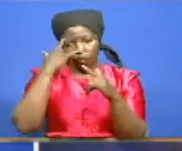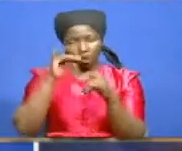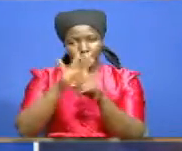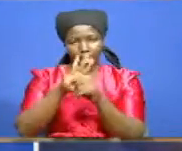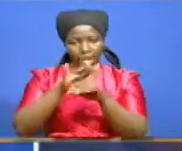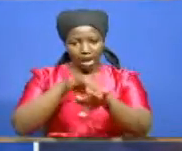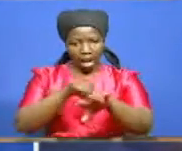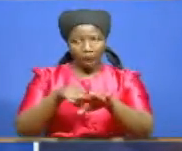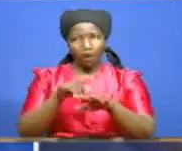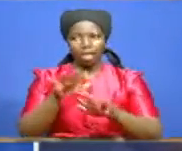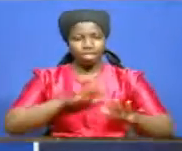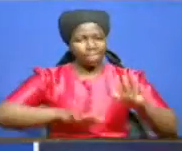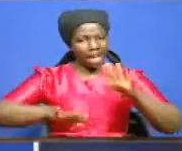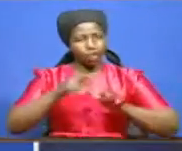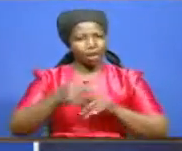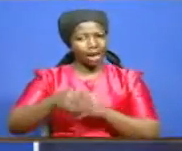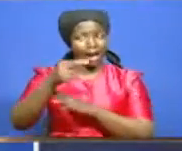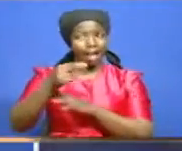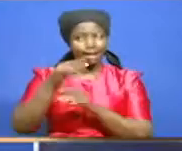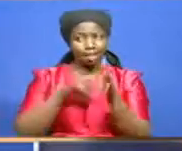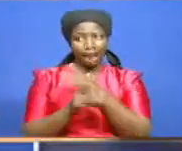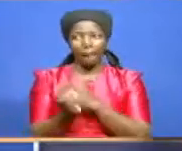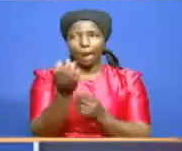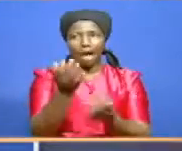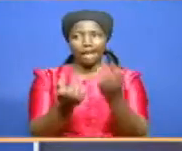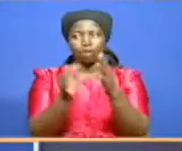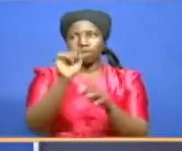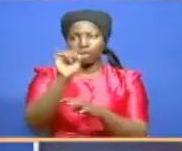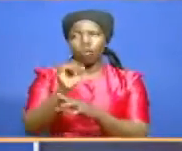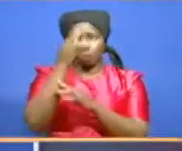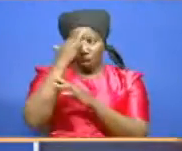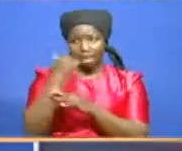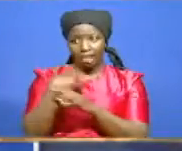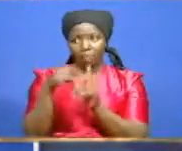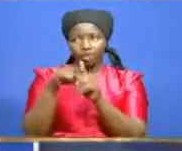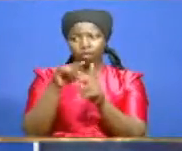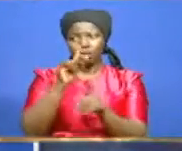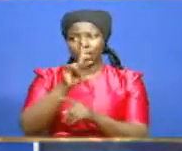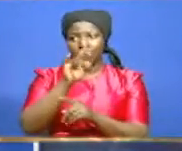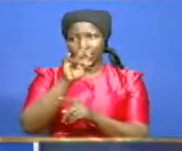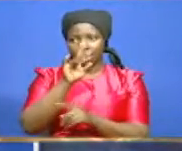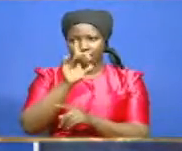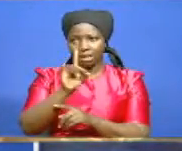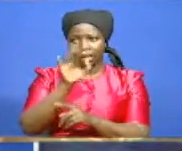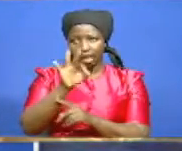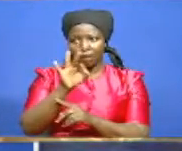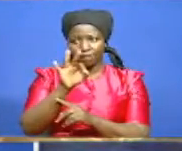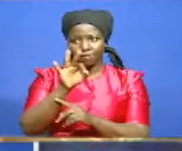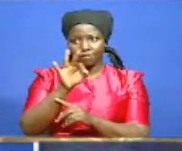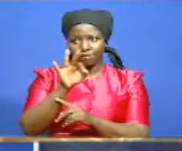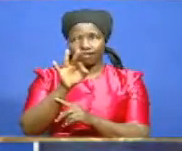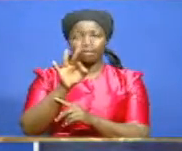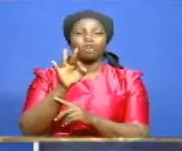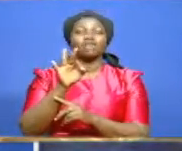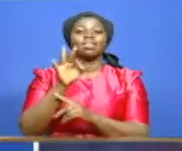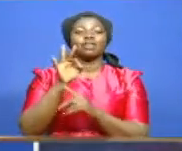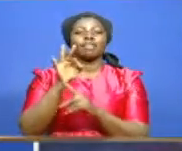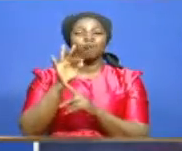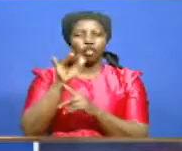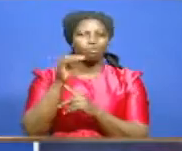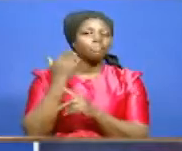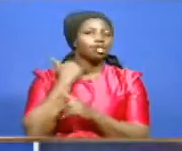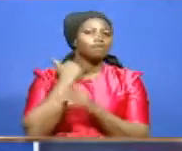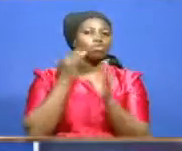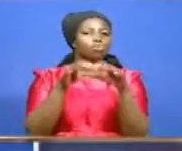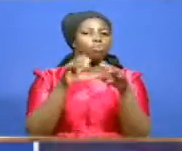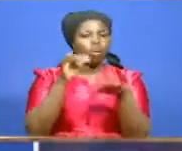Tension is high in Baringo South following the killing of a Kenya Defence Force officer by bandits in Mukutani on Thursday night.